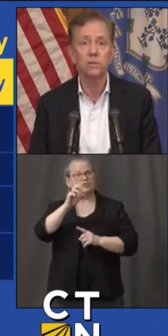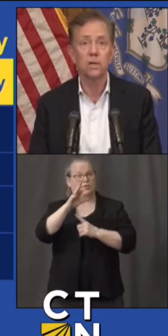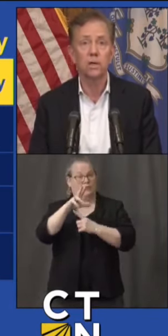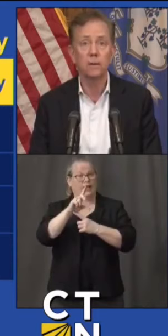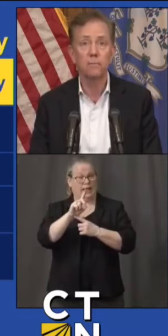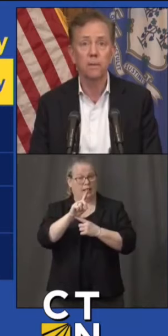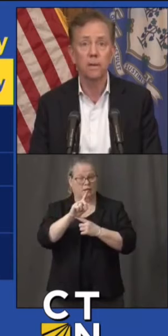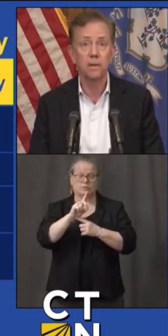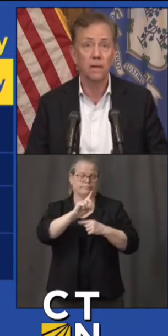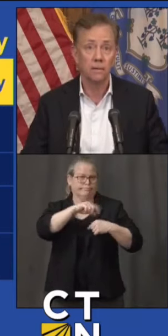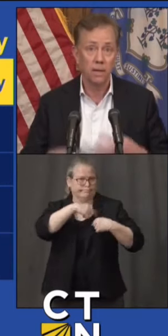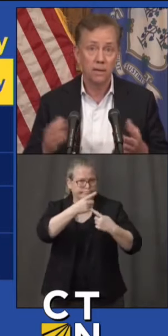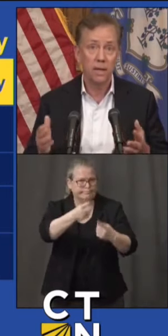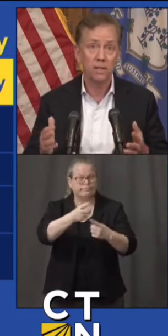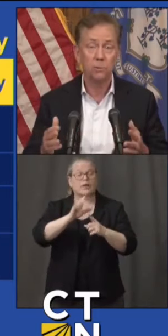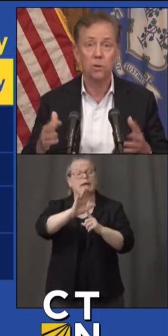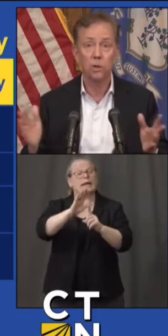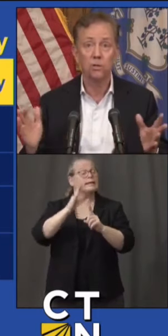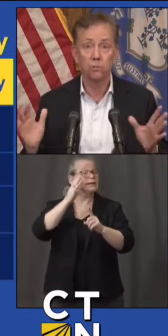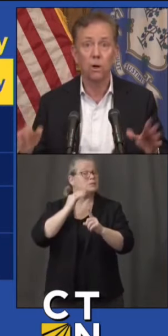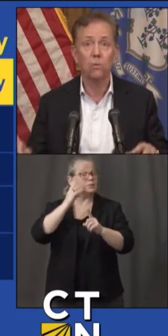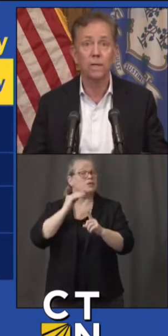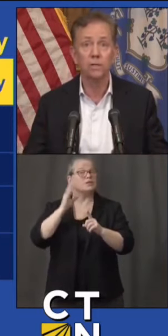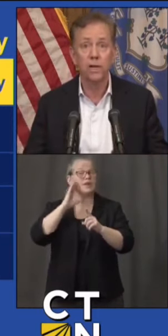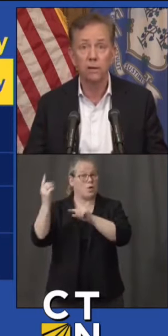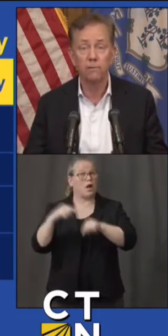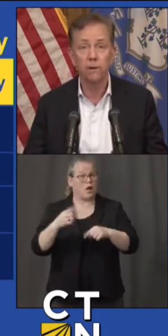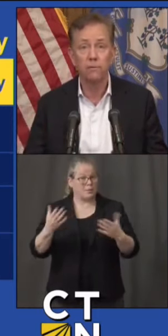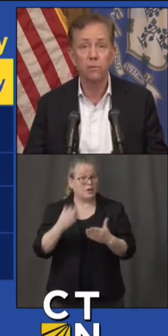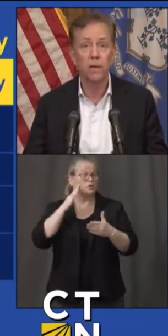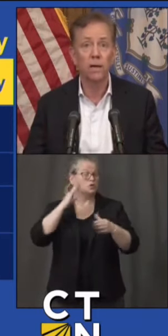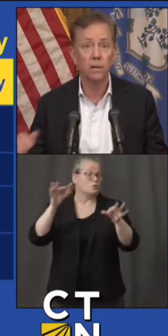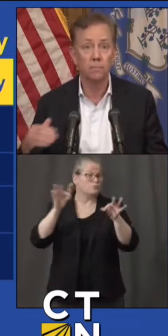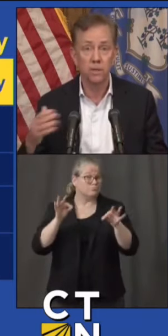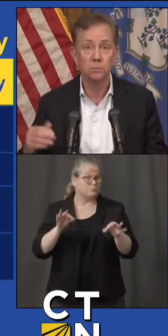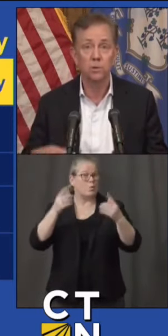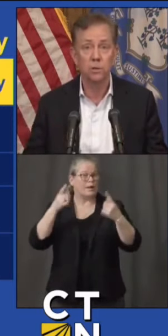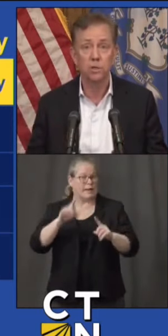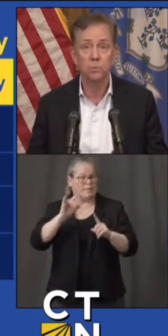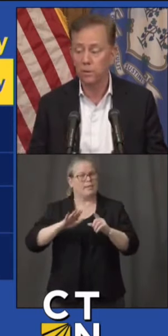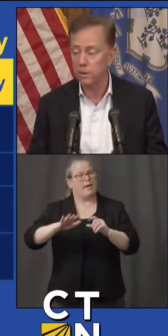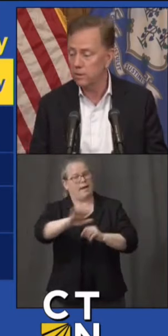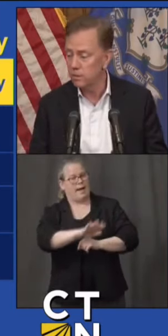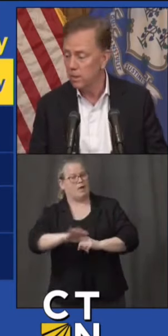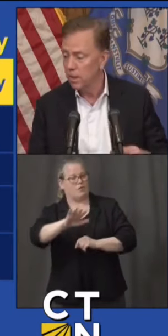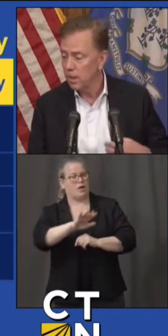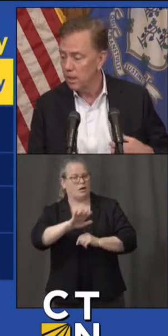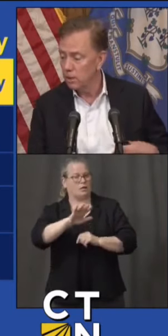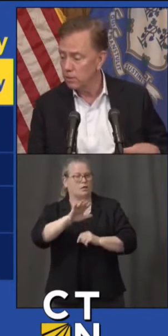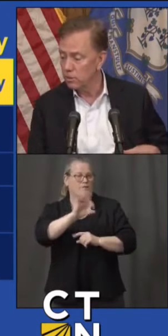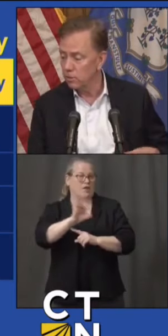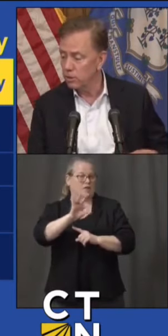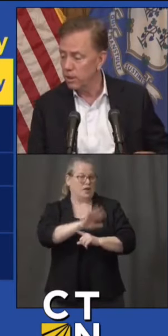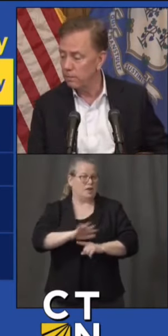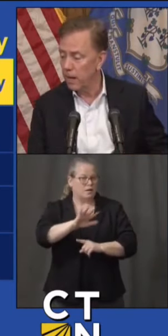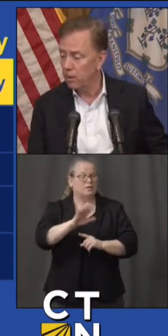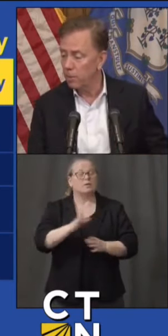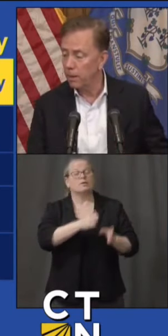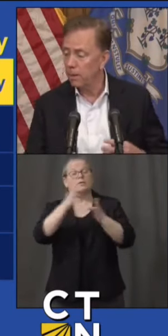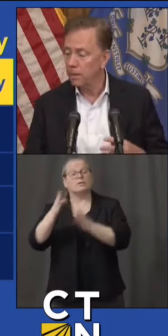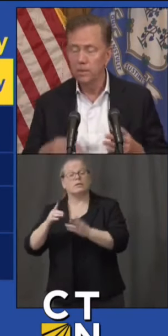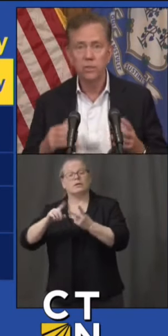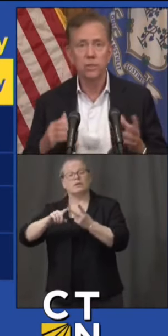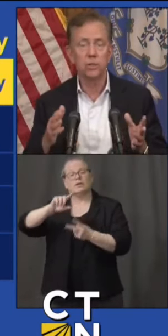experience and as regards a ring town in Fairfield County, but his personal experience. And also Jane